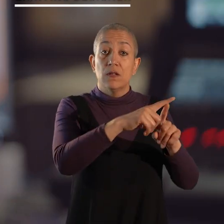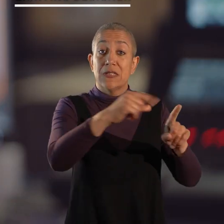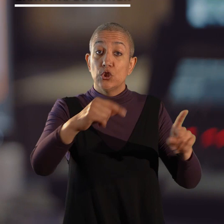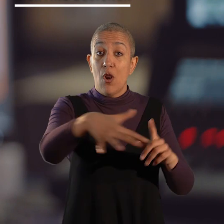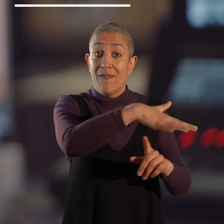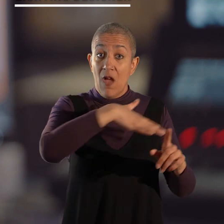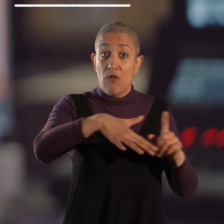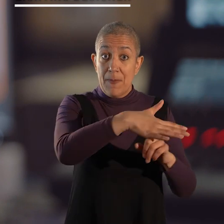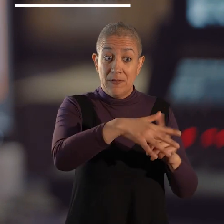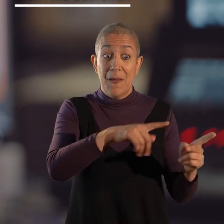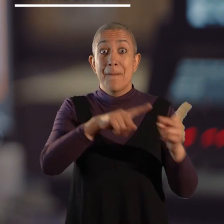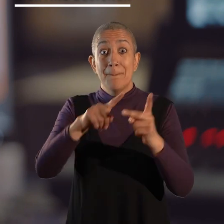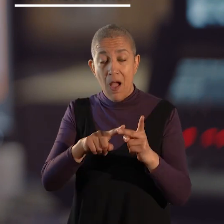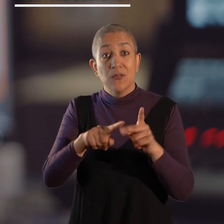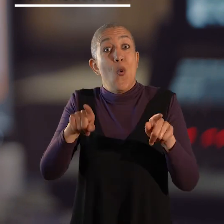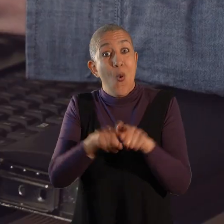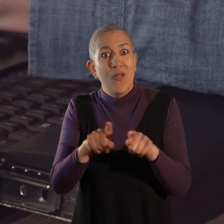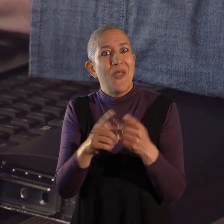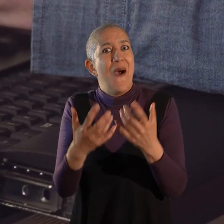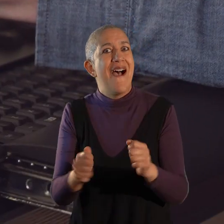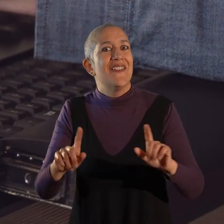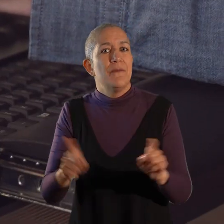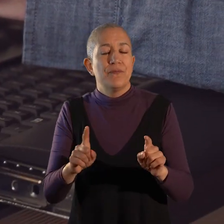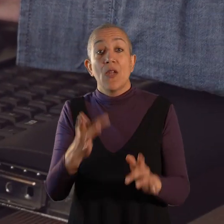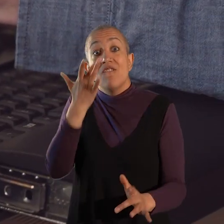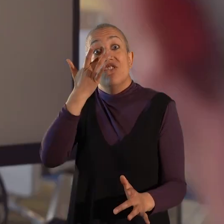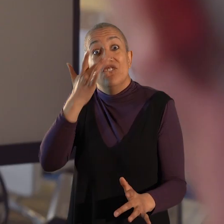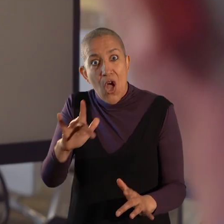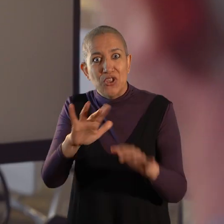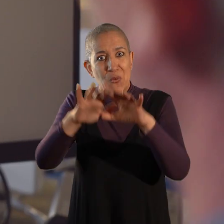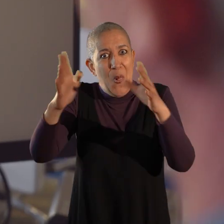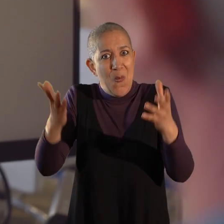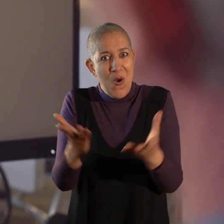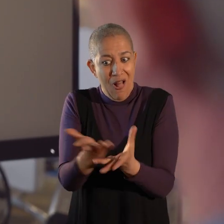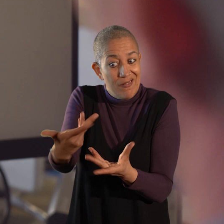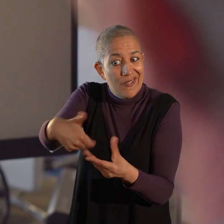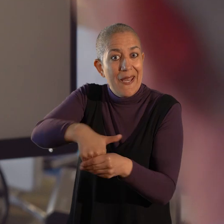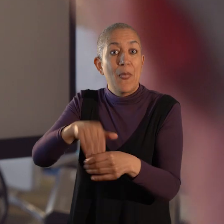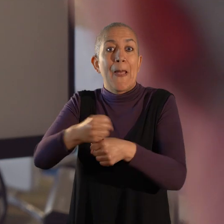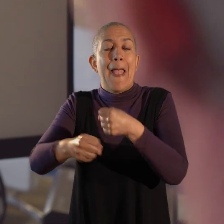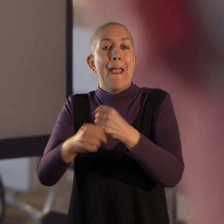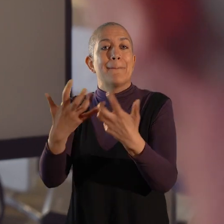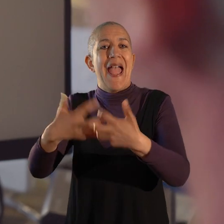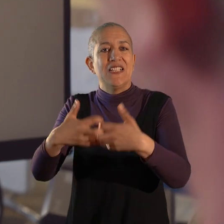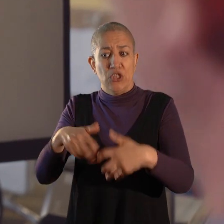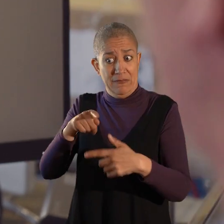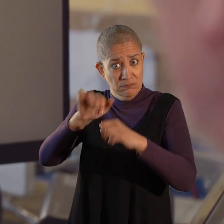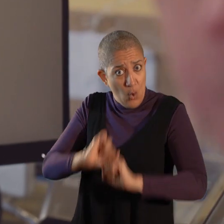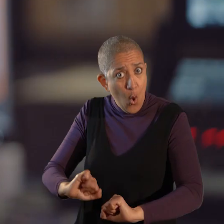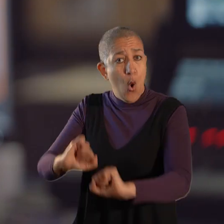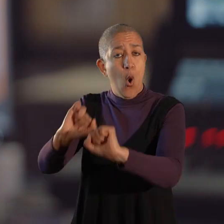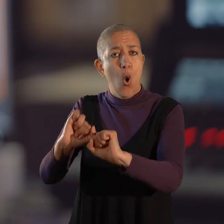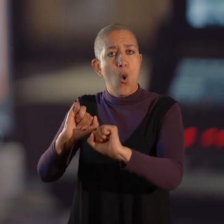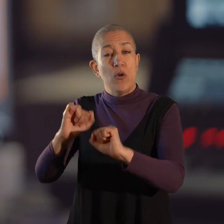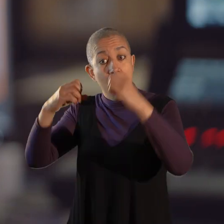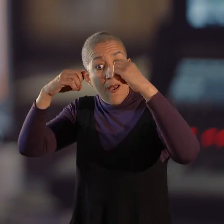part of the digital environment that's created, but also we've got the virtual world inside the game engine,